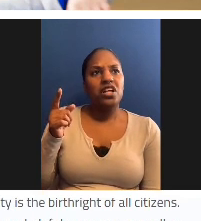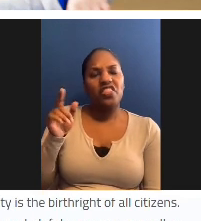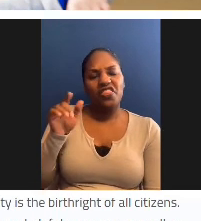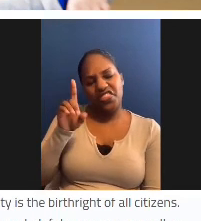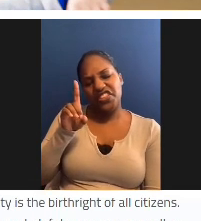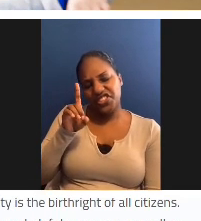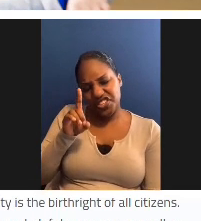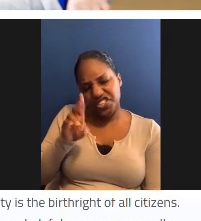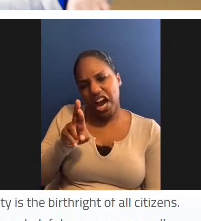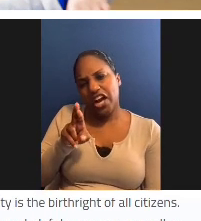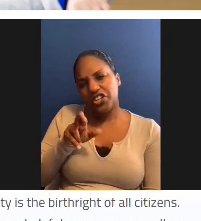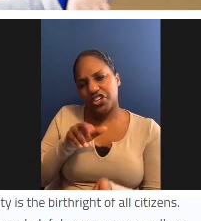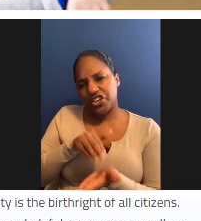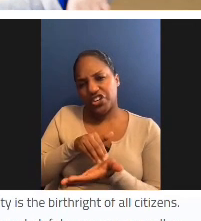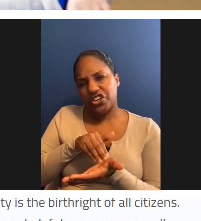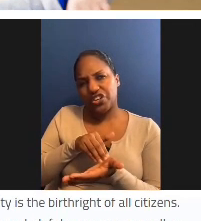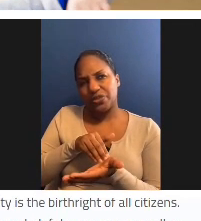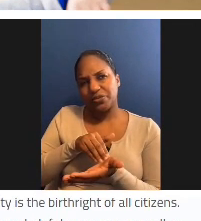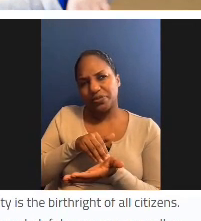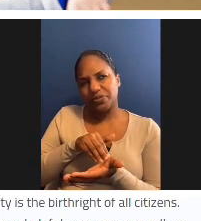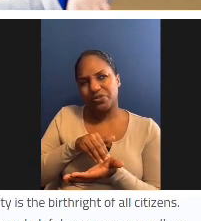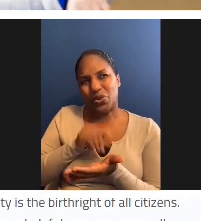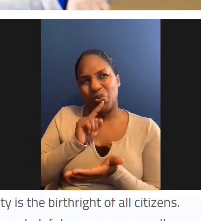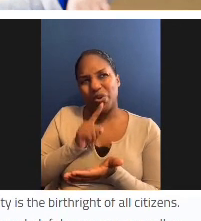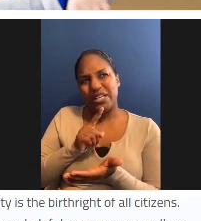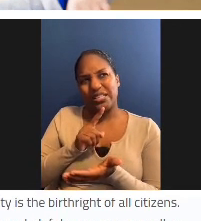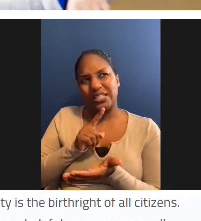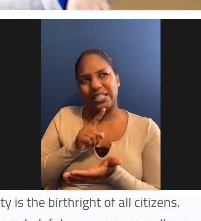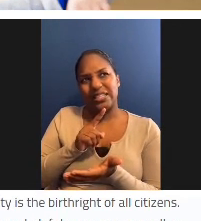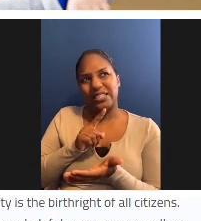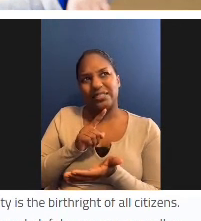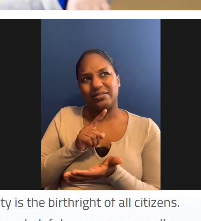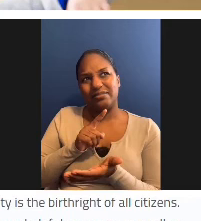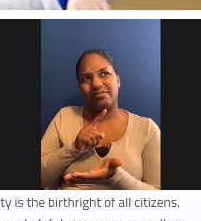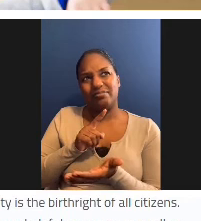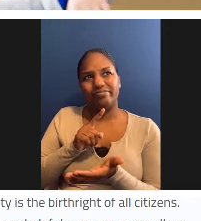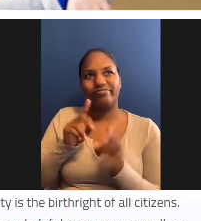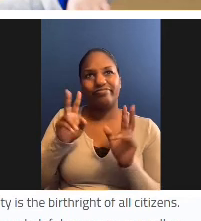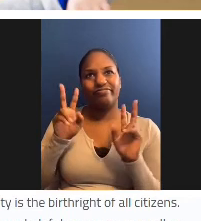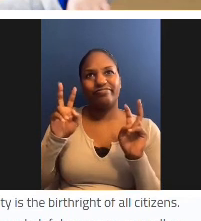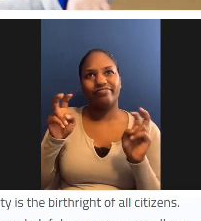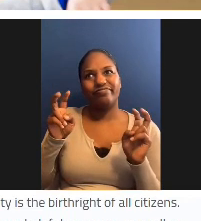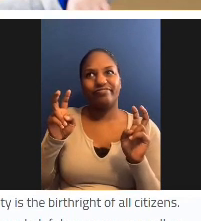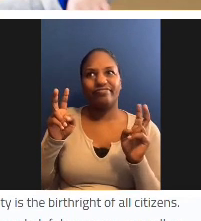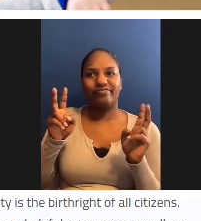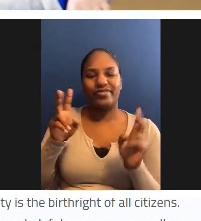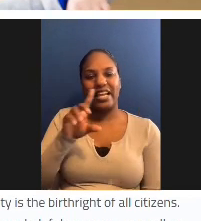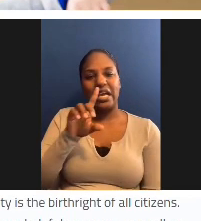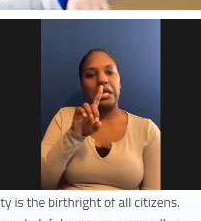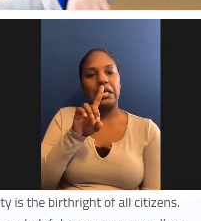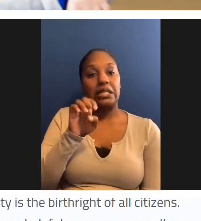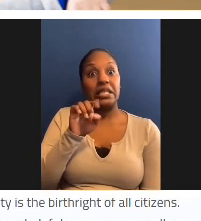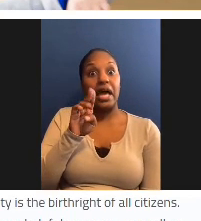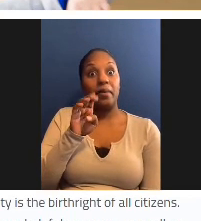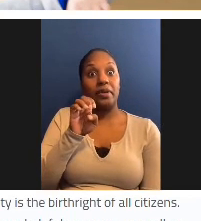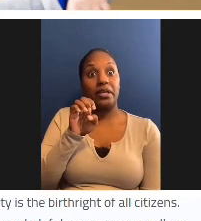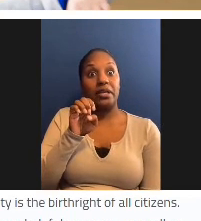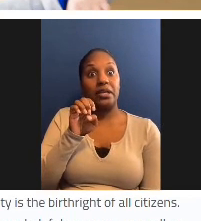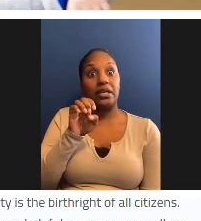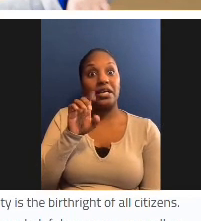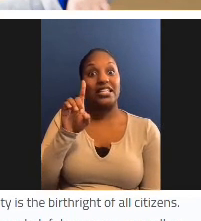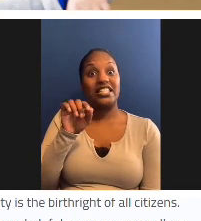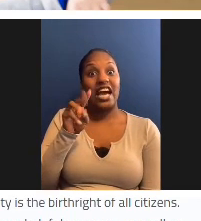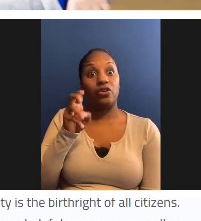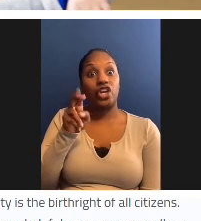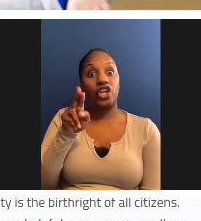doctors are really kind of Debbie Downers. They don't see the value of a life that is